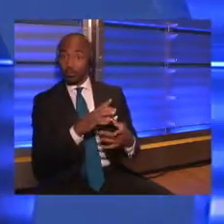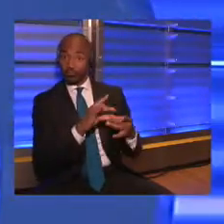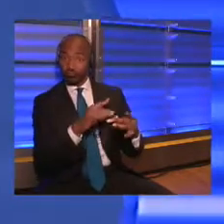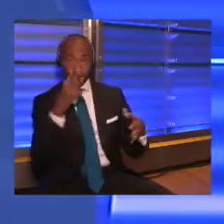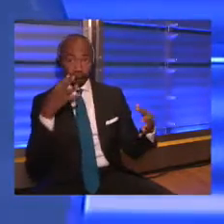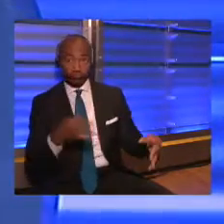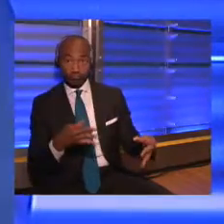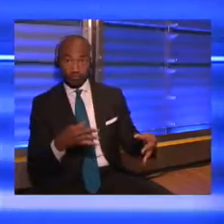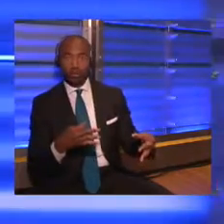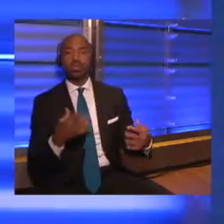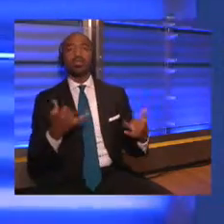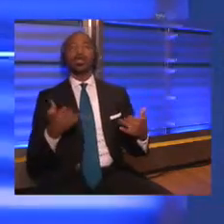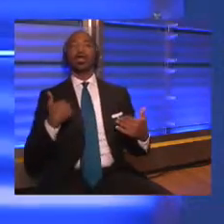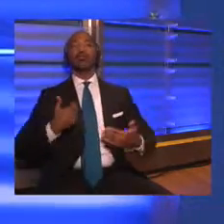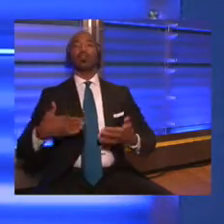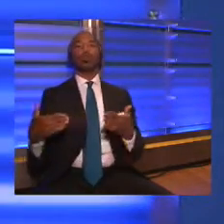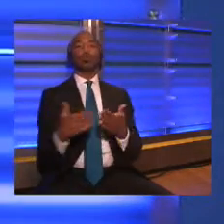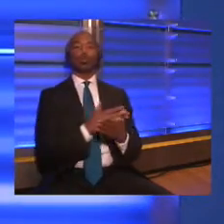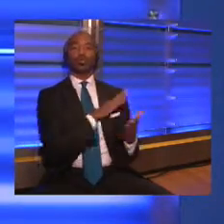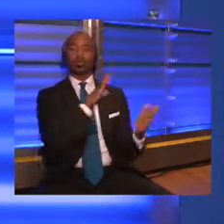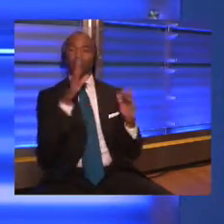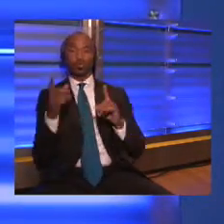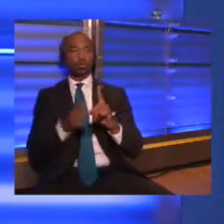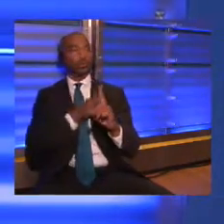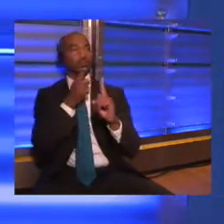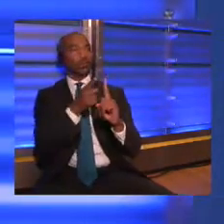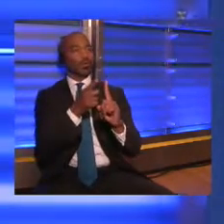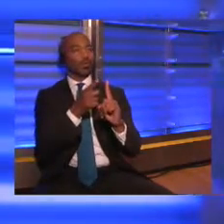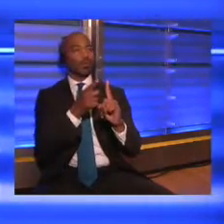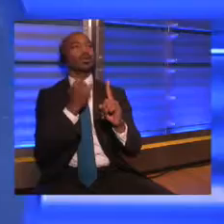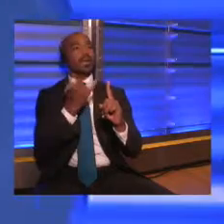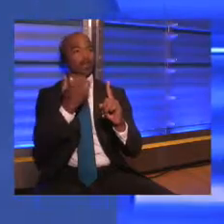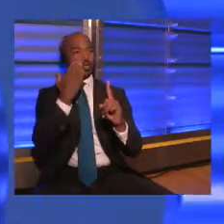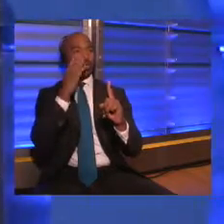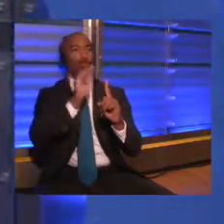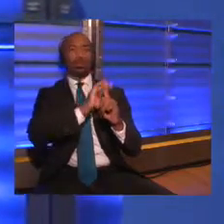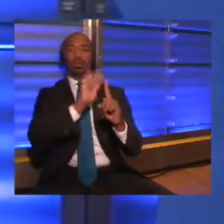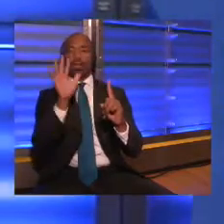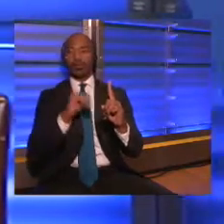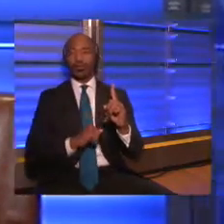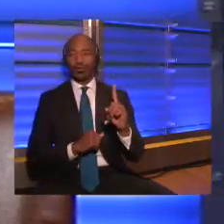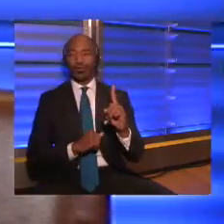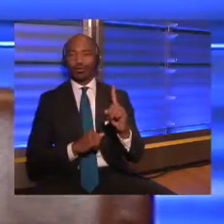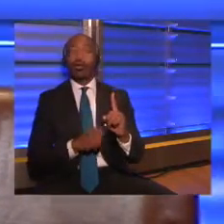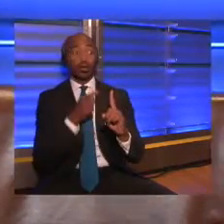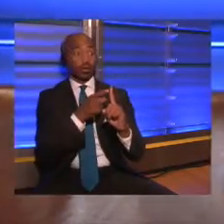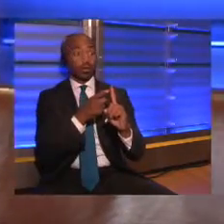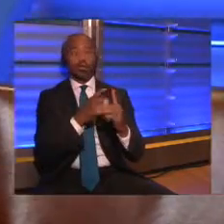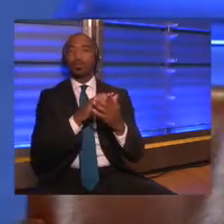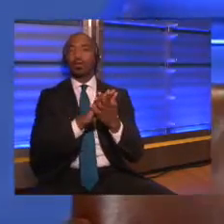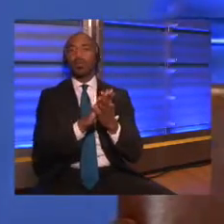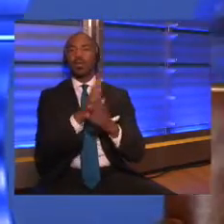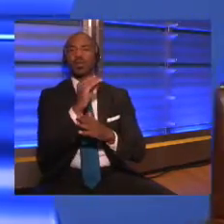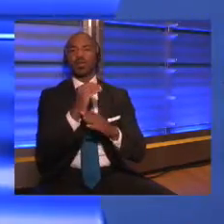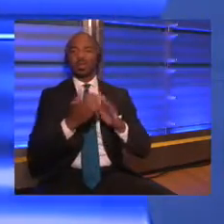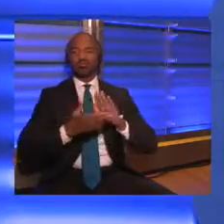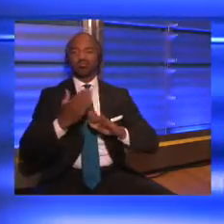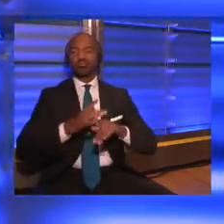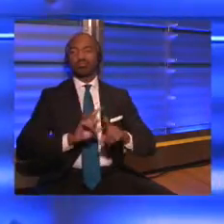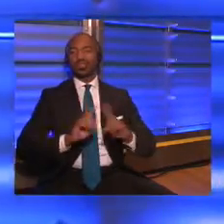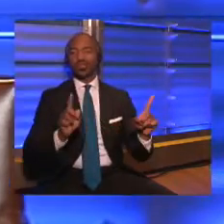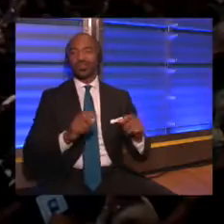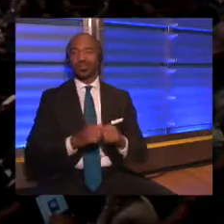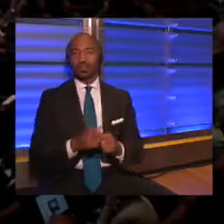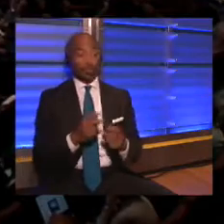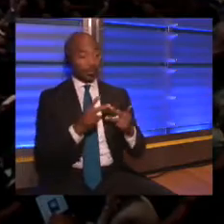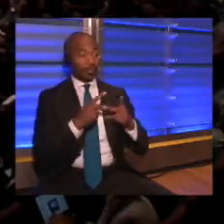one that we got crystal clear on what our purpose was. And that was it right here, to run a different kind of company, the kind of place we'd want to